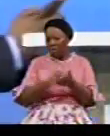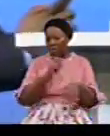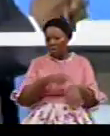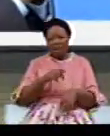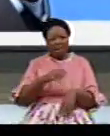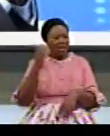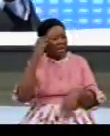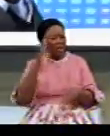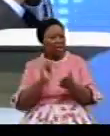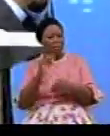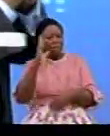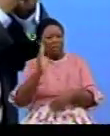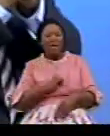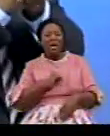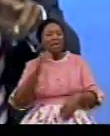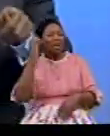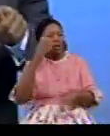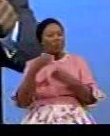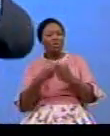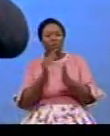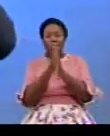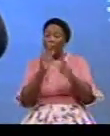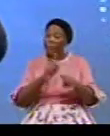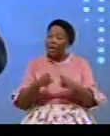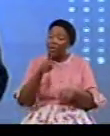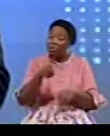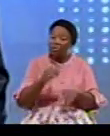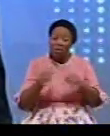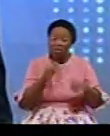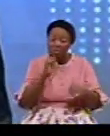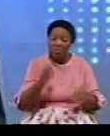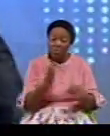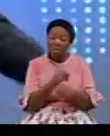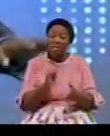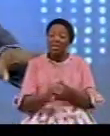for you in Jesus' name. Restoration for me.